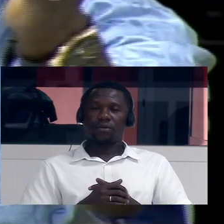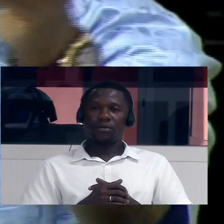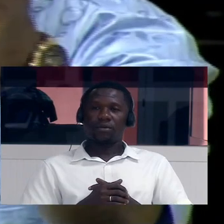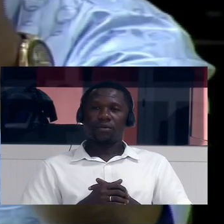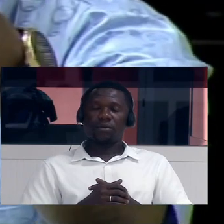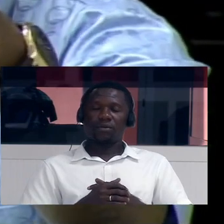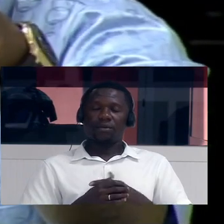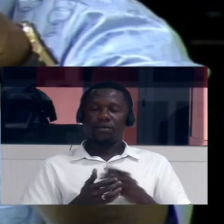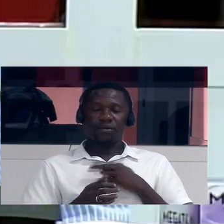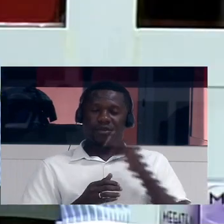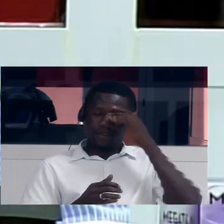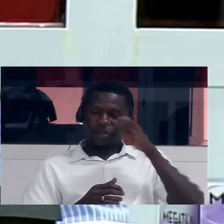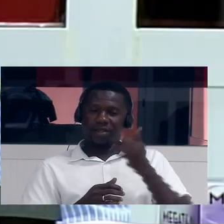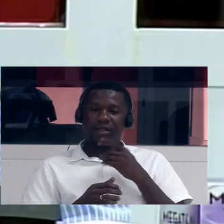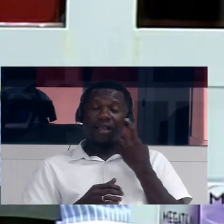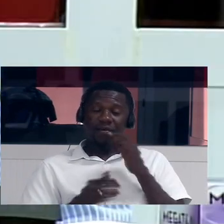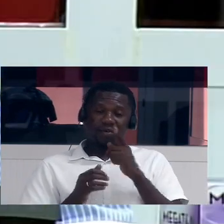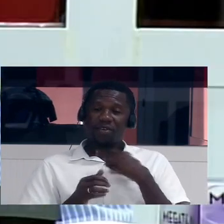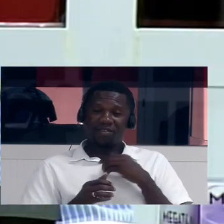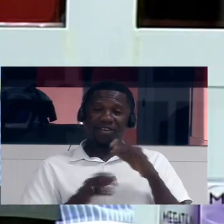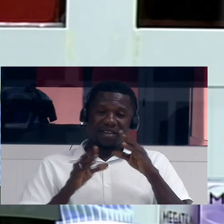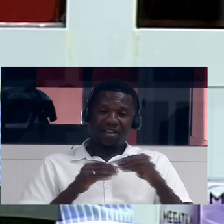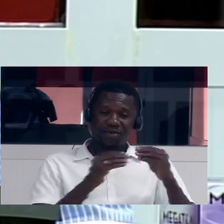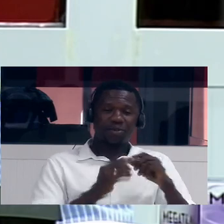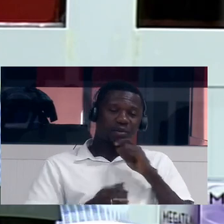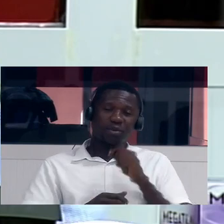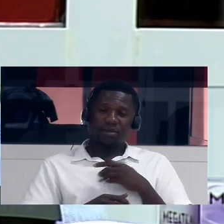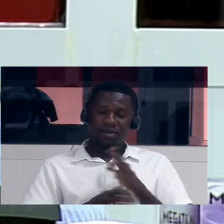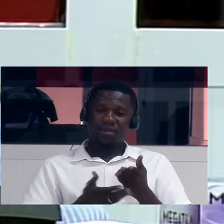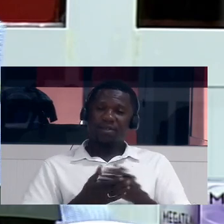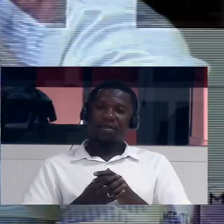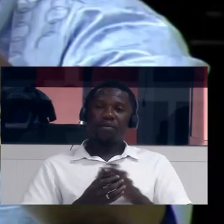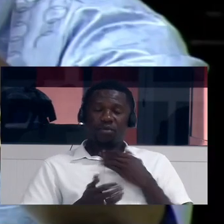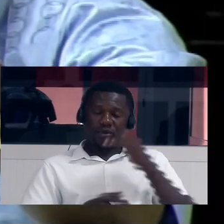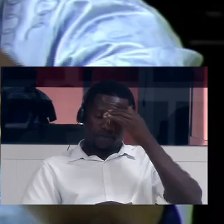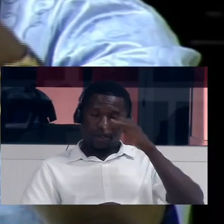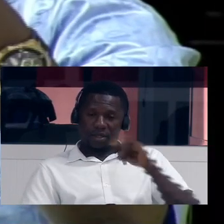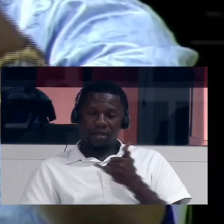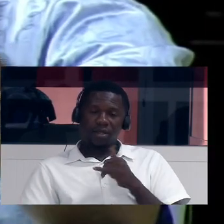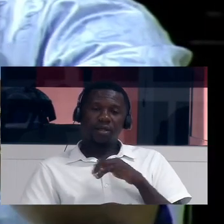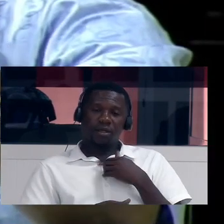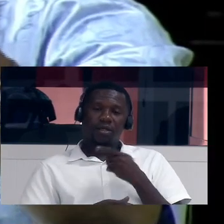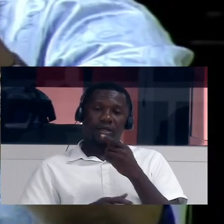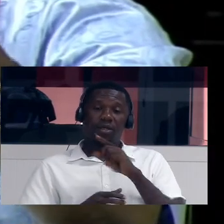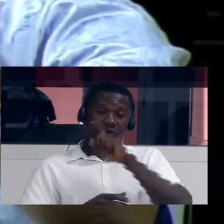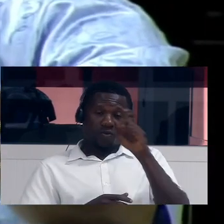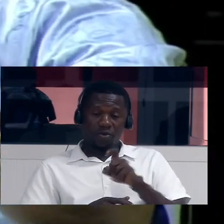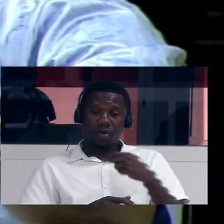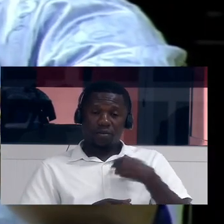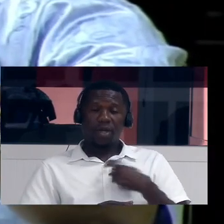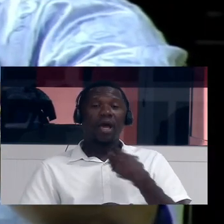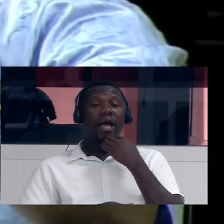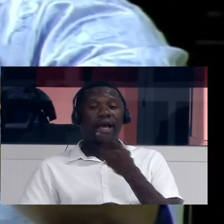man, you can sit by. I don't know where action man project. I'm going to do that. But I agree. I agree. But the question I am